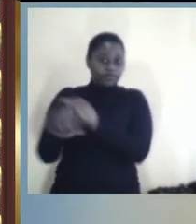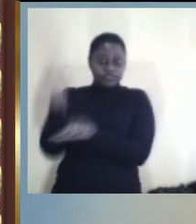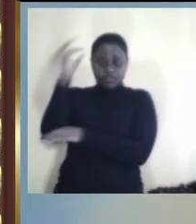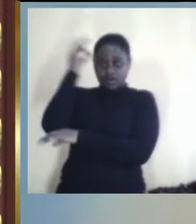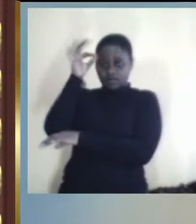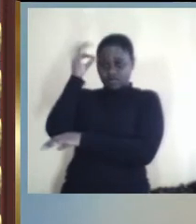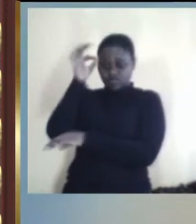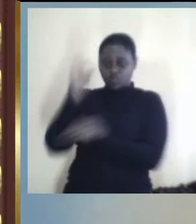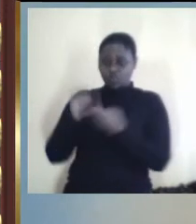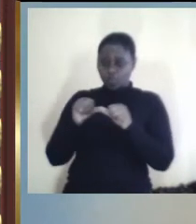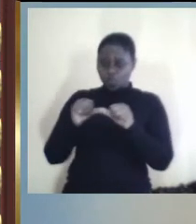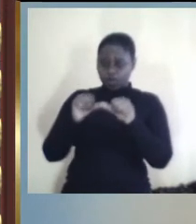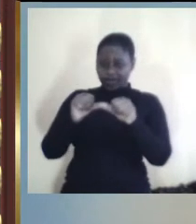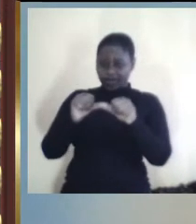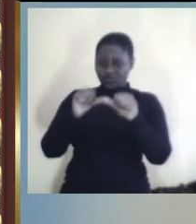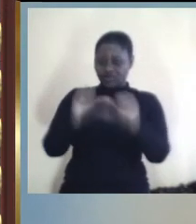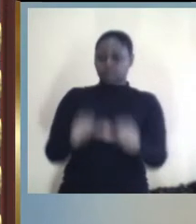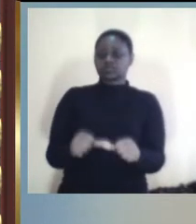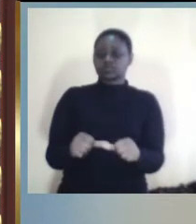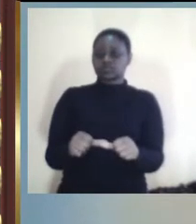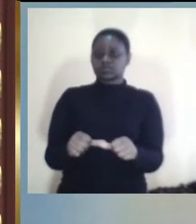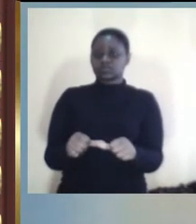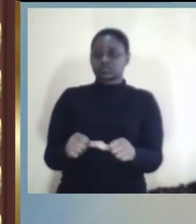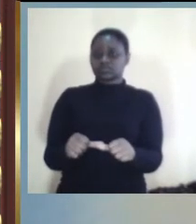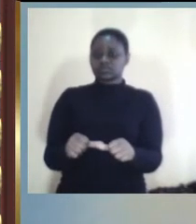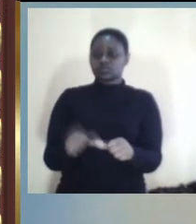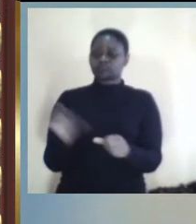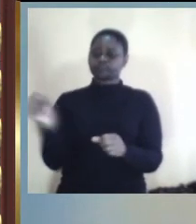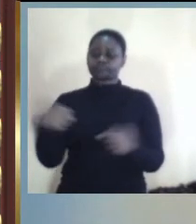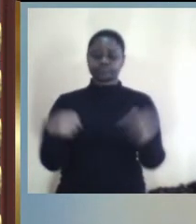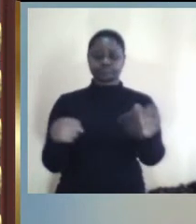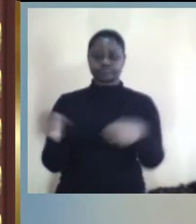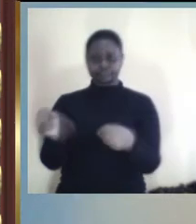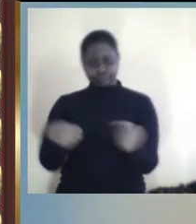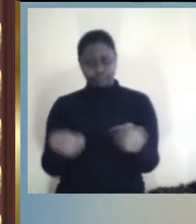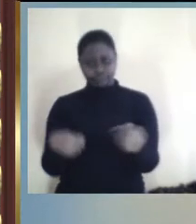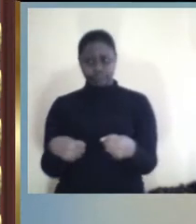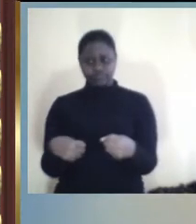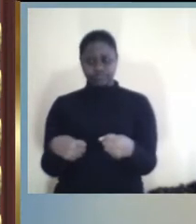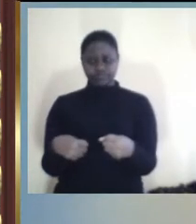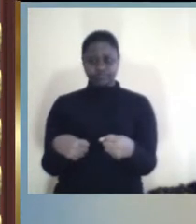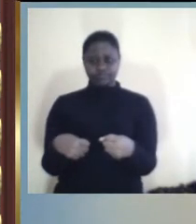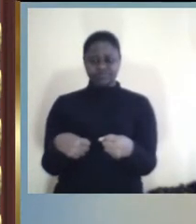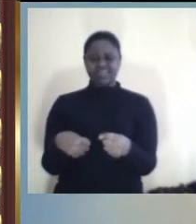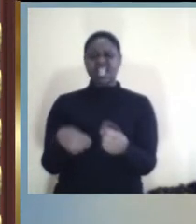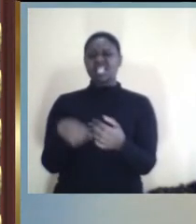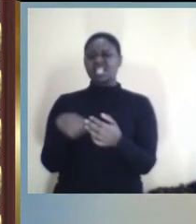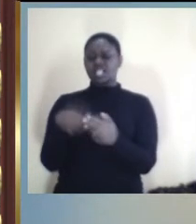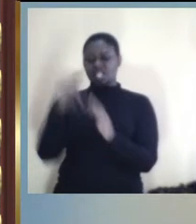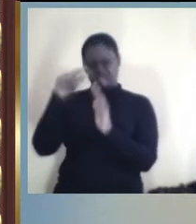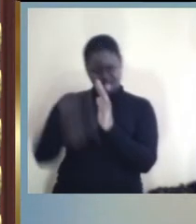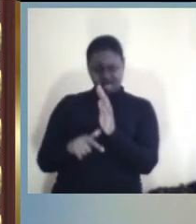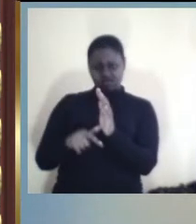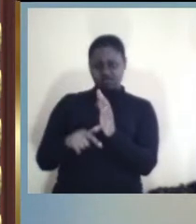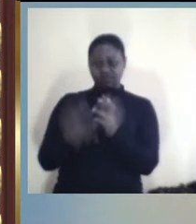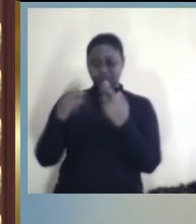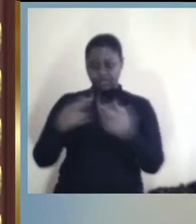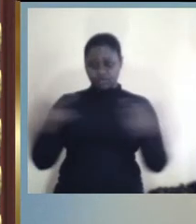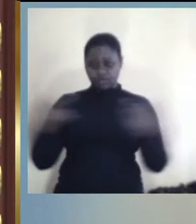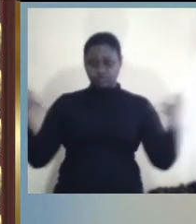government continues to allocate less resources to